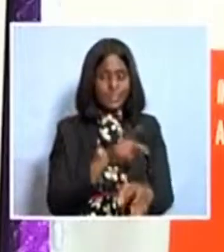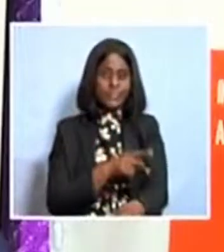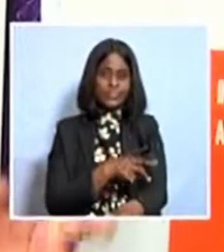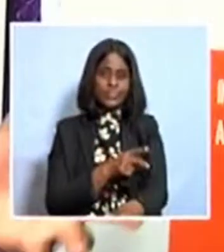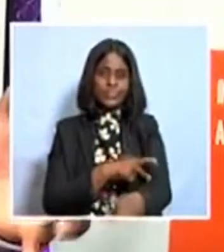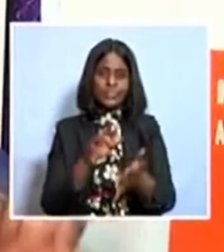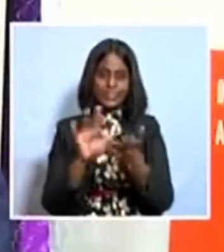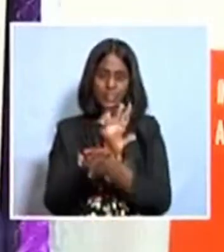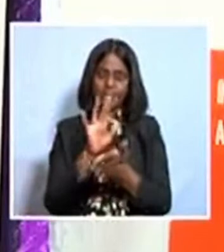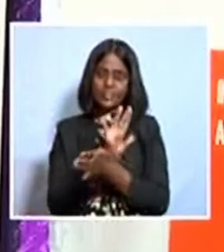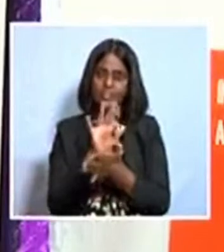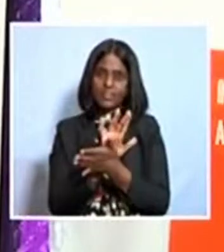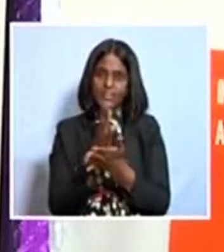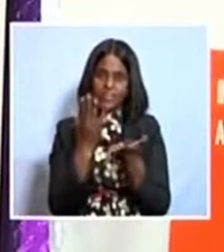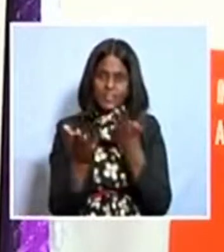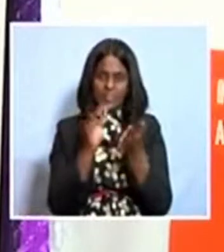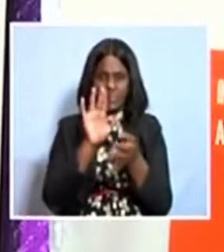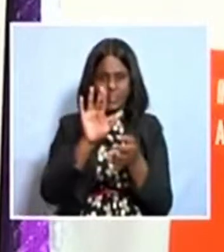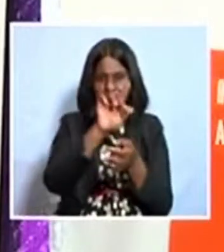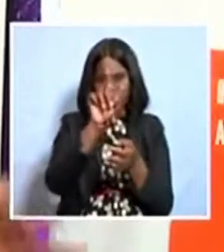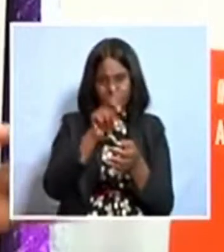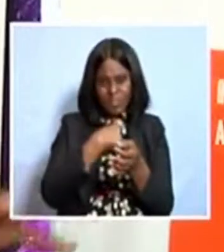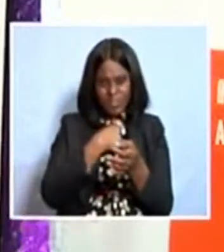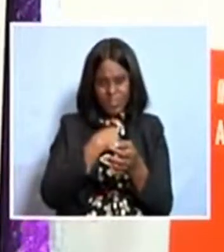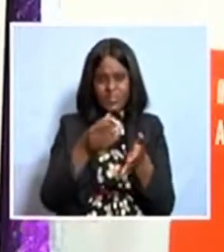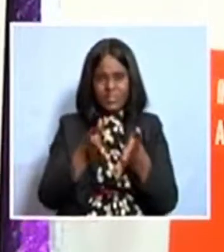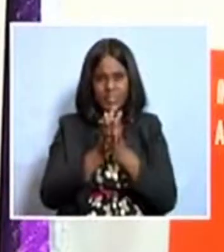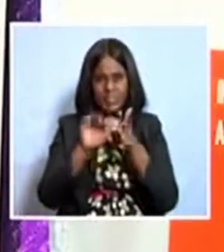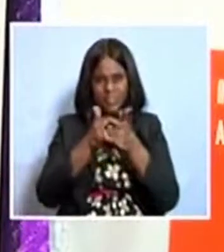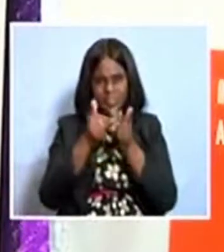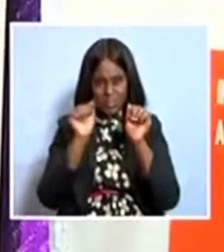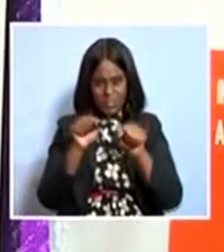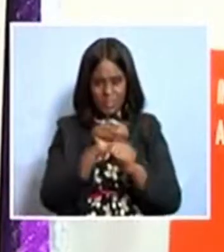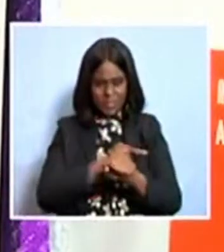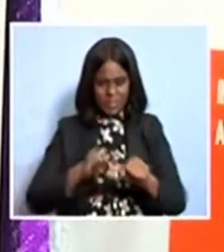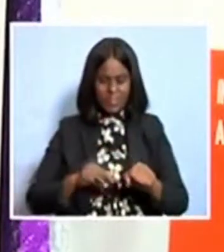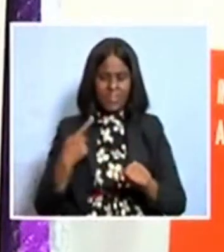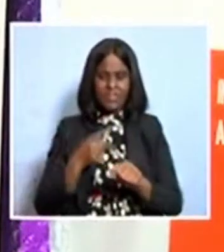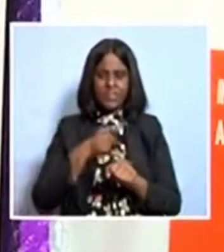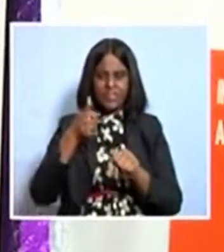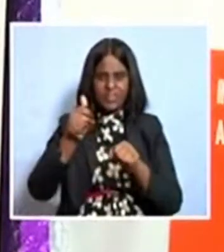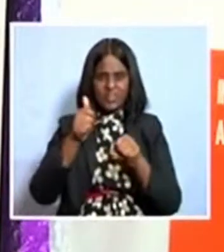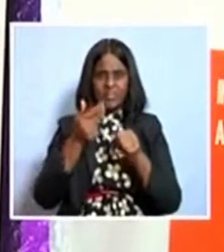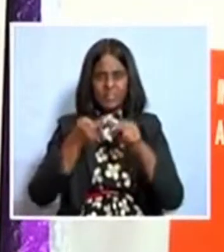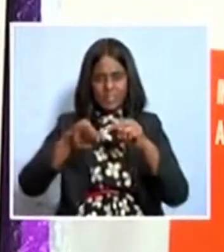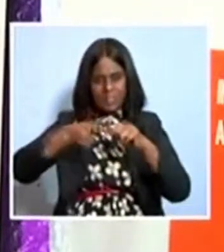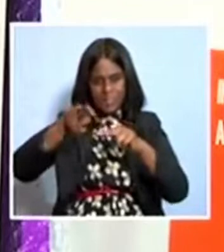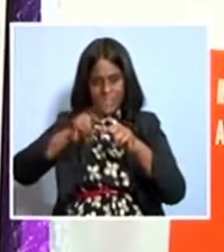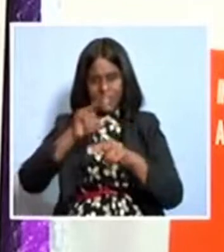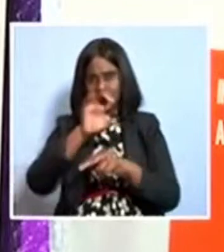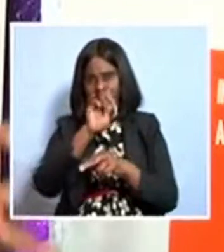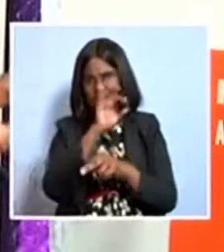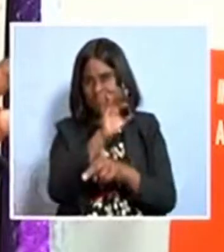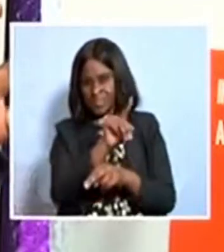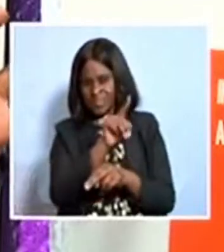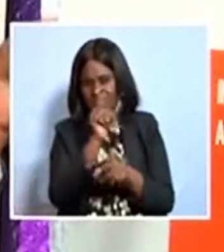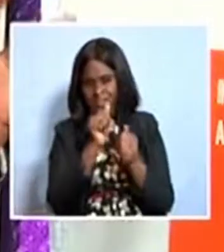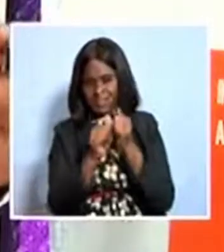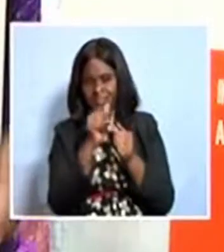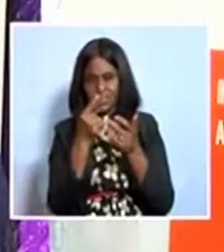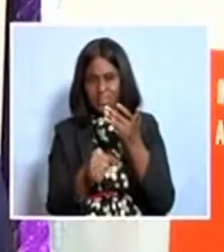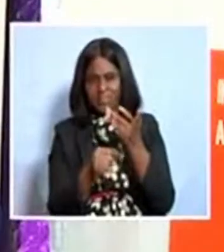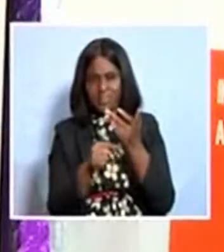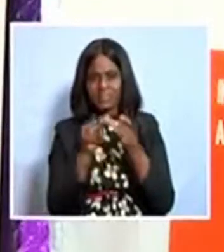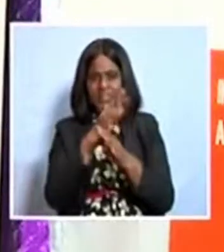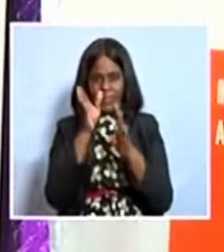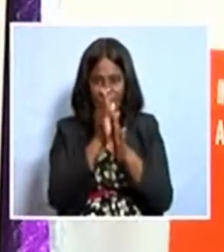quickly, maybe the earlier question that I posed, how can members of parliament tap in, increase CDF that will